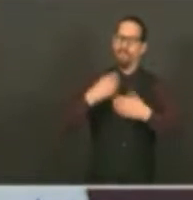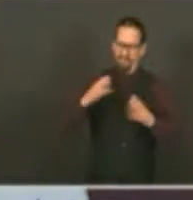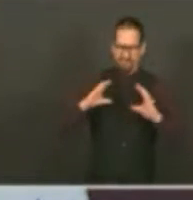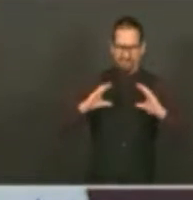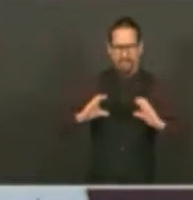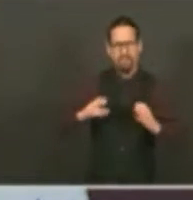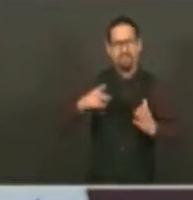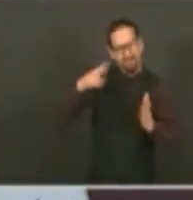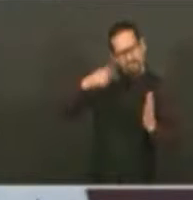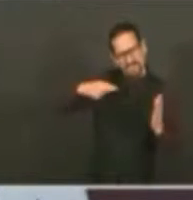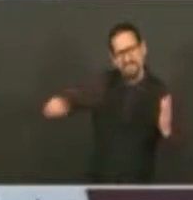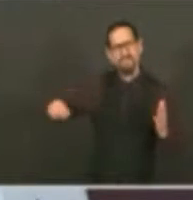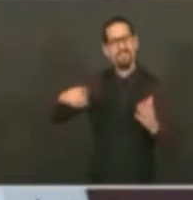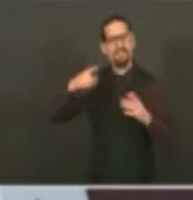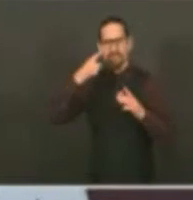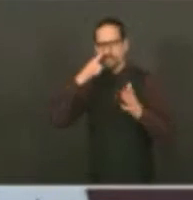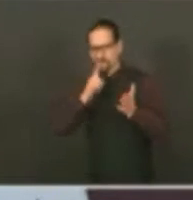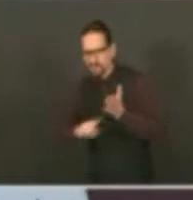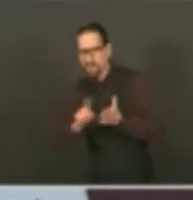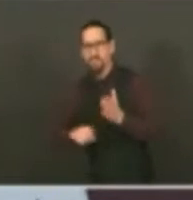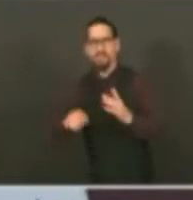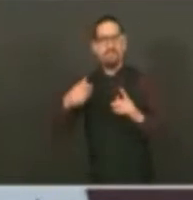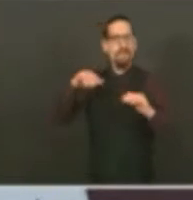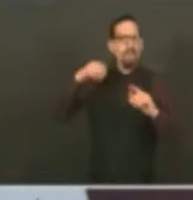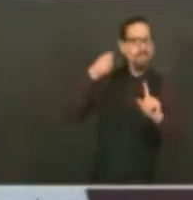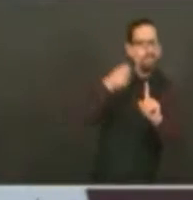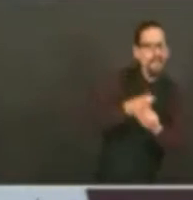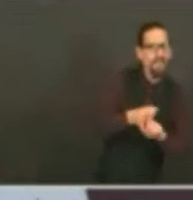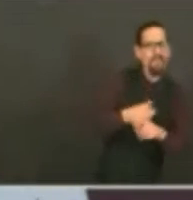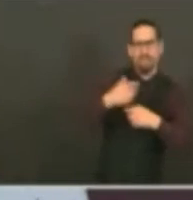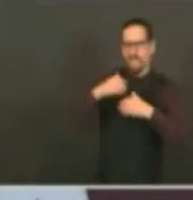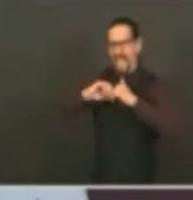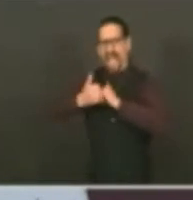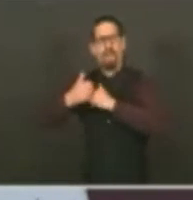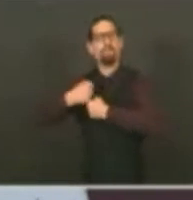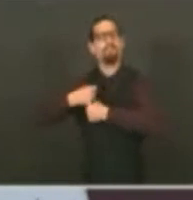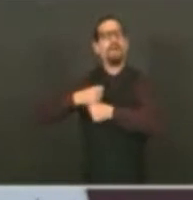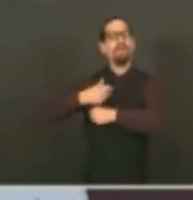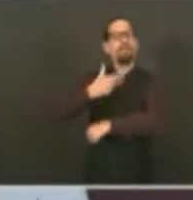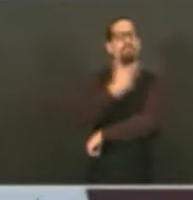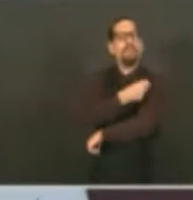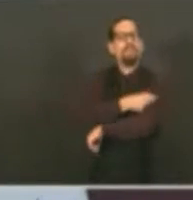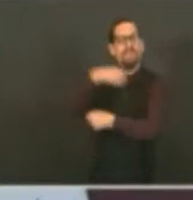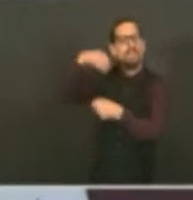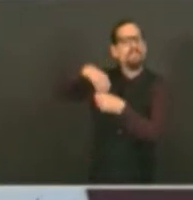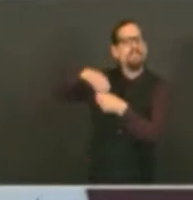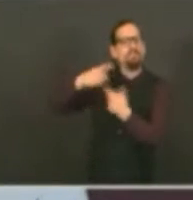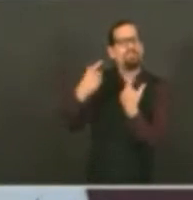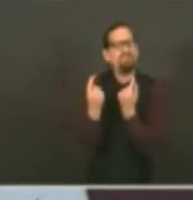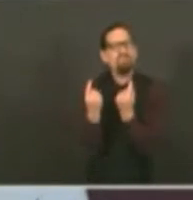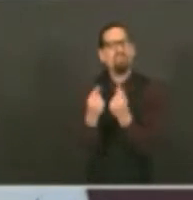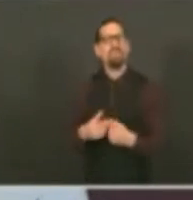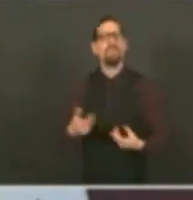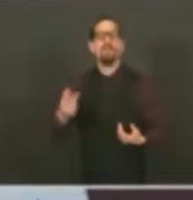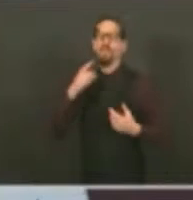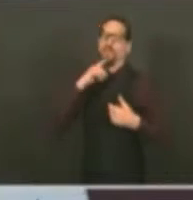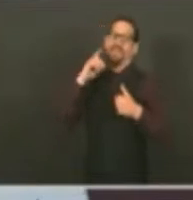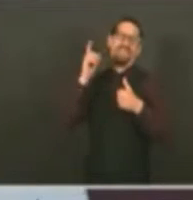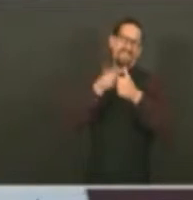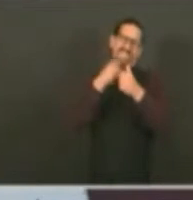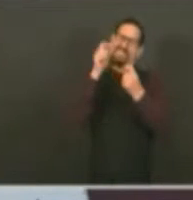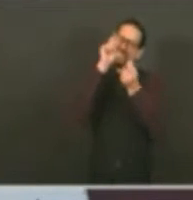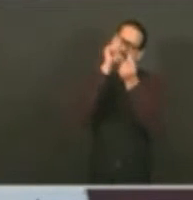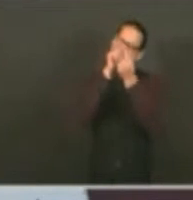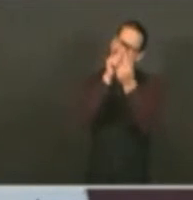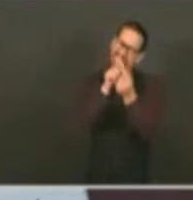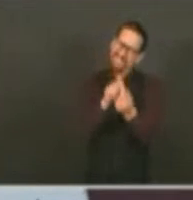and the manufacturing process in general. And when they look at side effects, they're specifically looking for anything that's unexpected. And while we're going